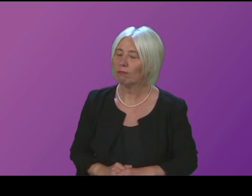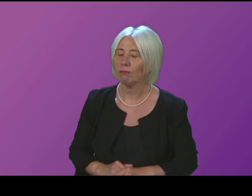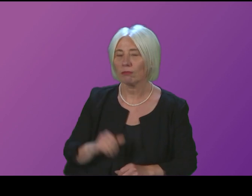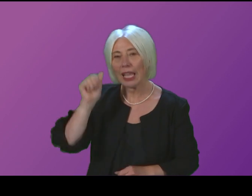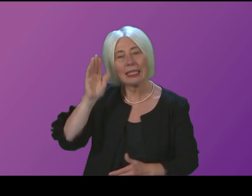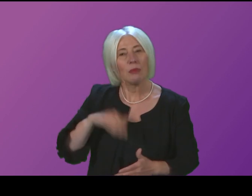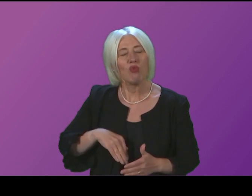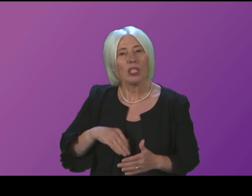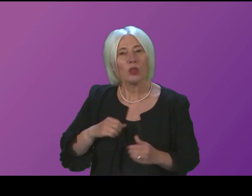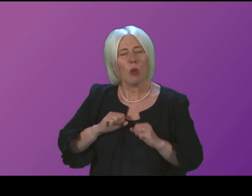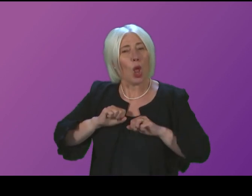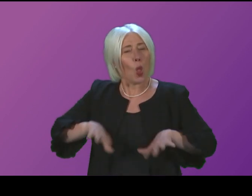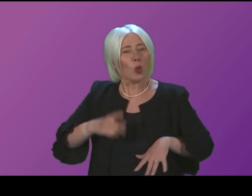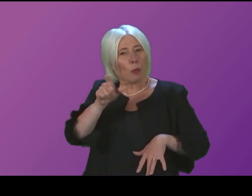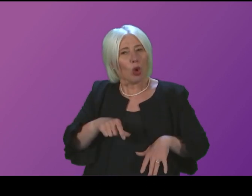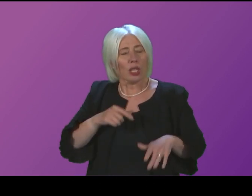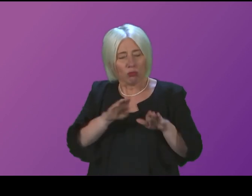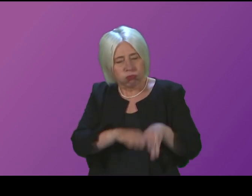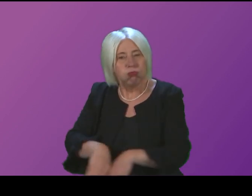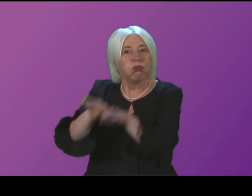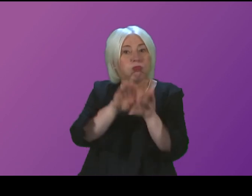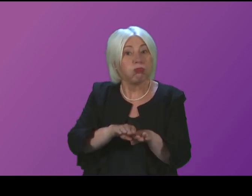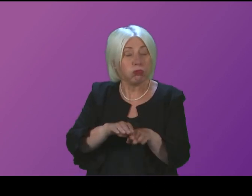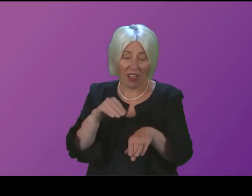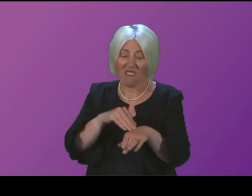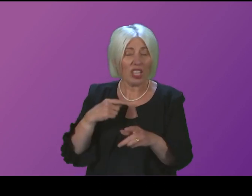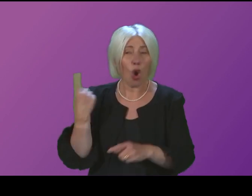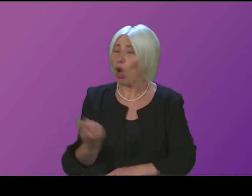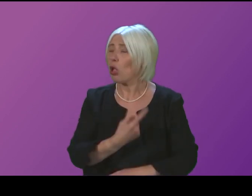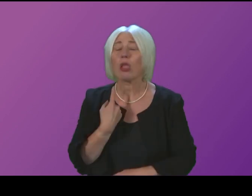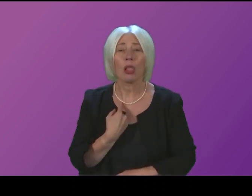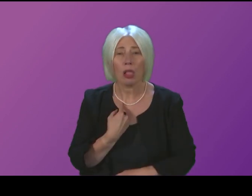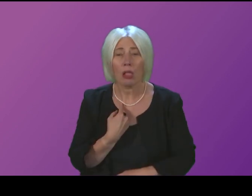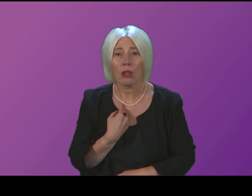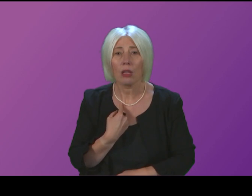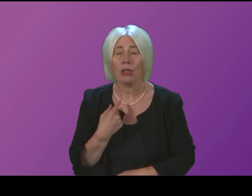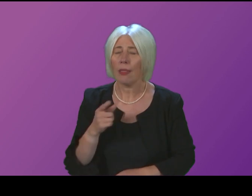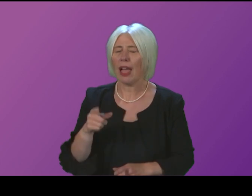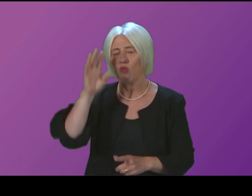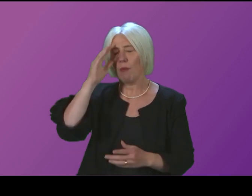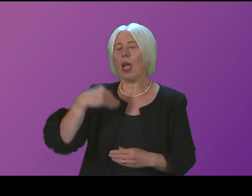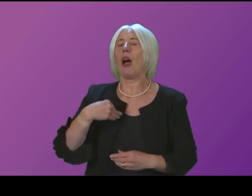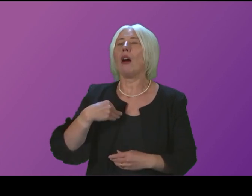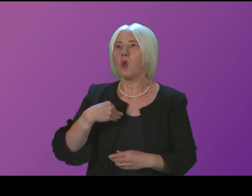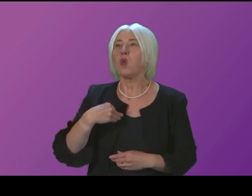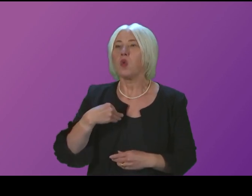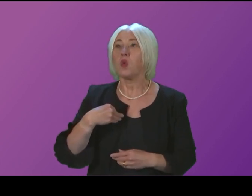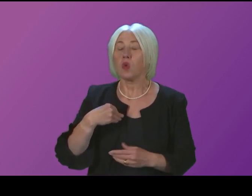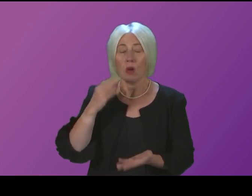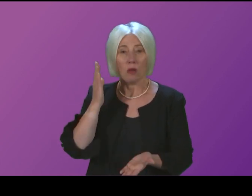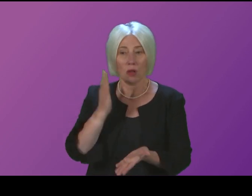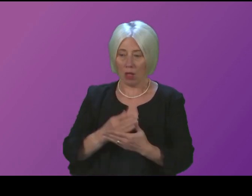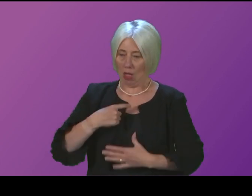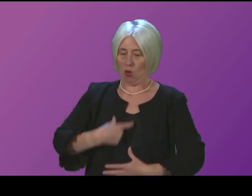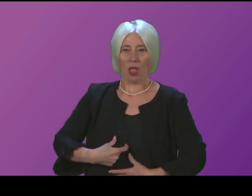is universal. It comes into all of our lives. It's a reminder that the reality of human life is not rooted